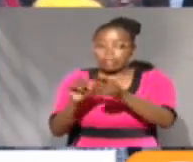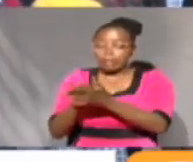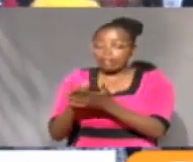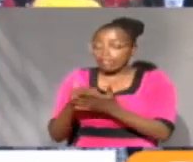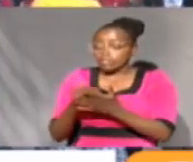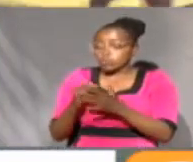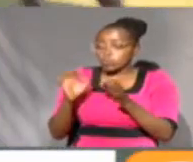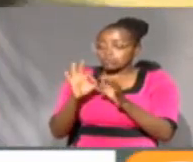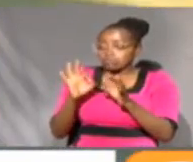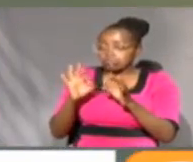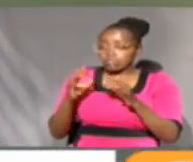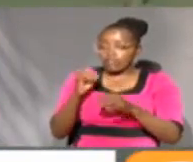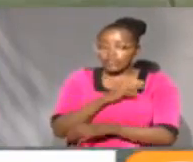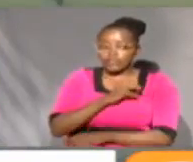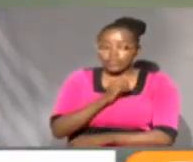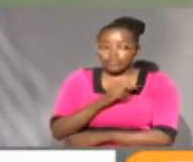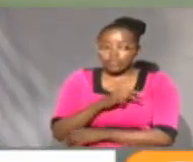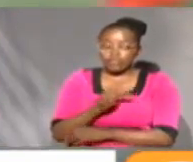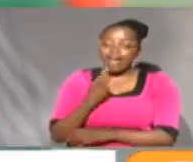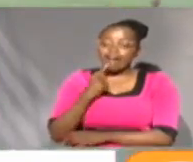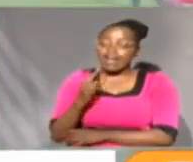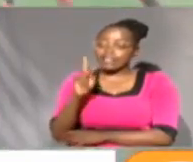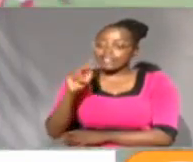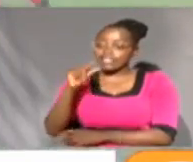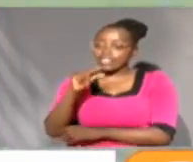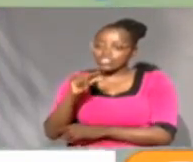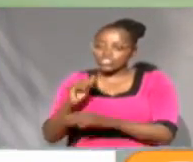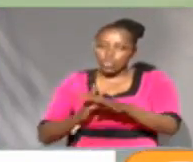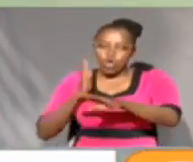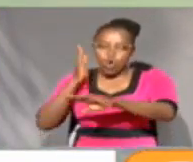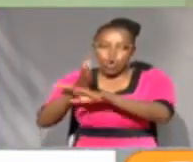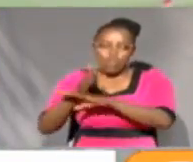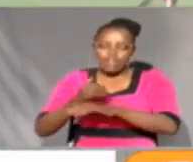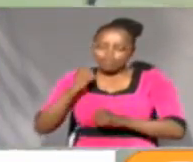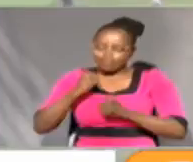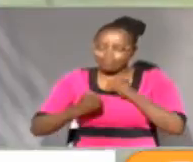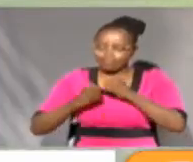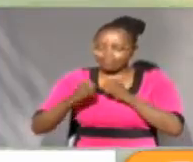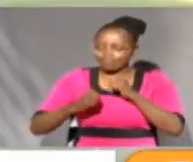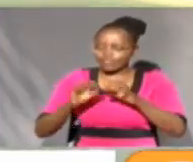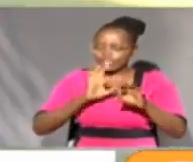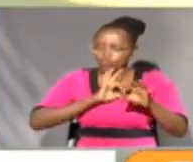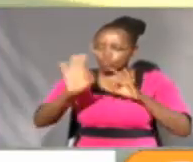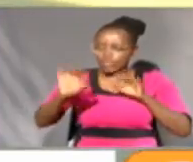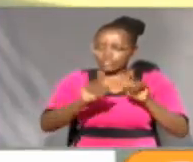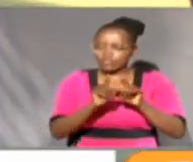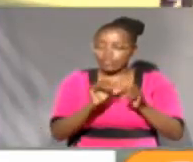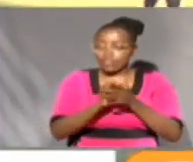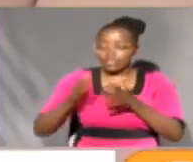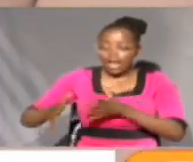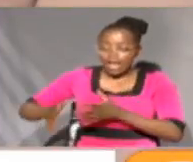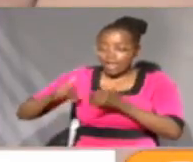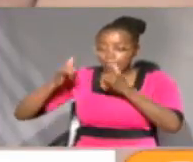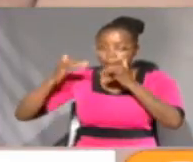boots. Weighing at over 100 kilograms and with blistering pace, Ombachi is the quintessential rugby